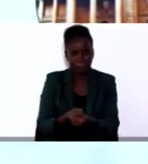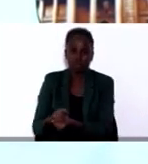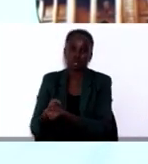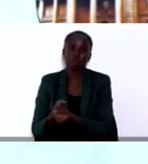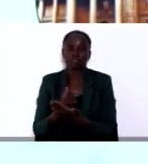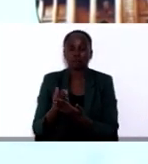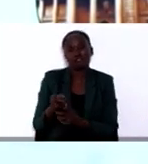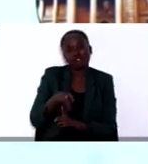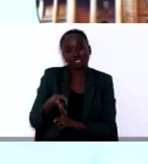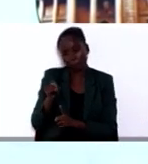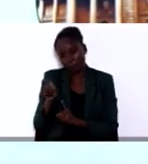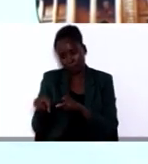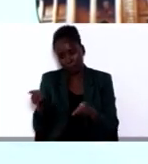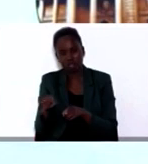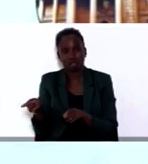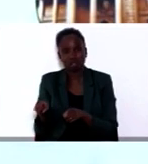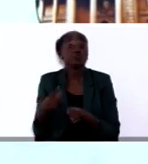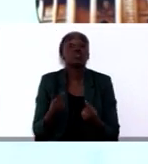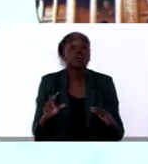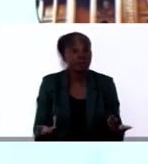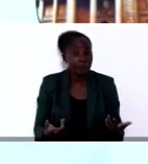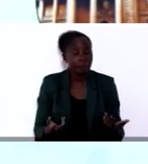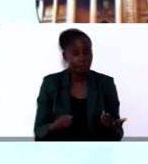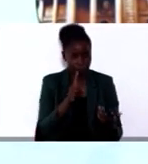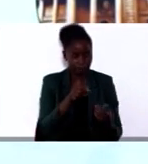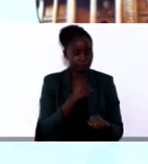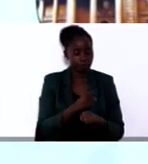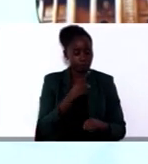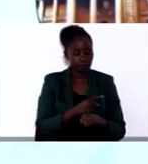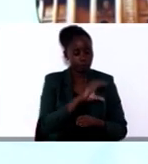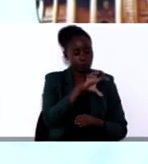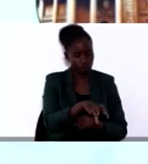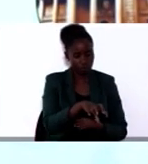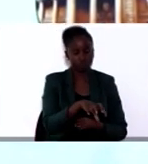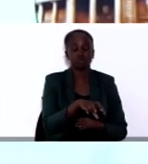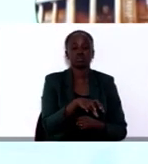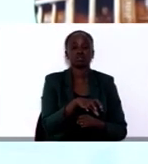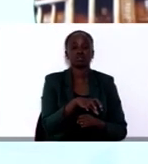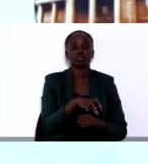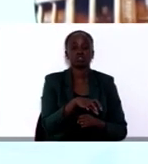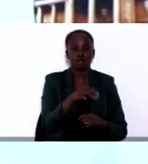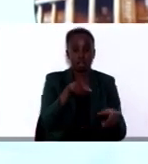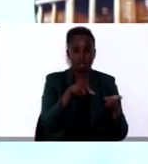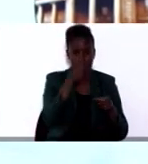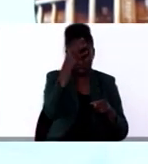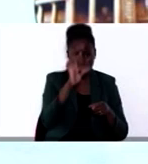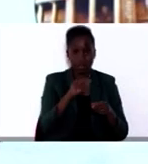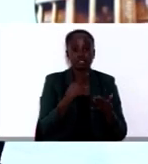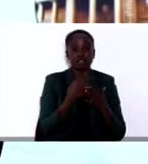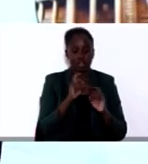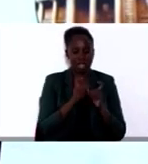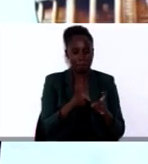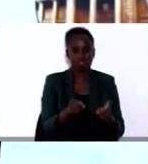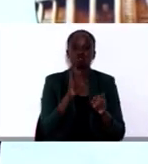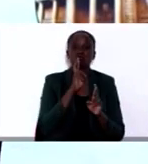victims. So how are we going to do this? The Gauteng Provincial Government, in response to the President's Emergency Response Action